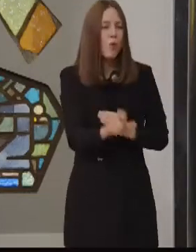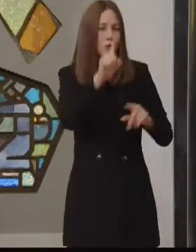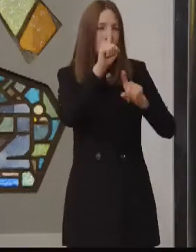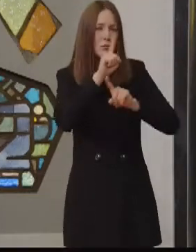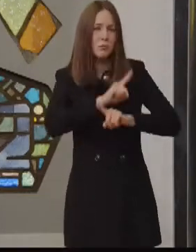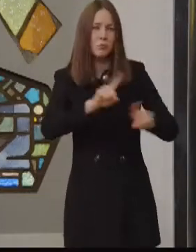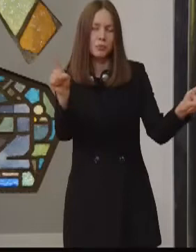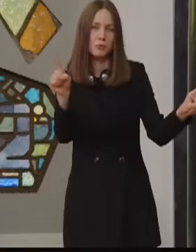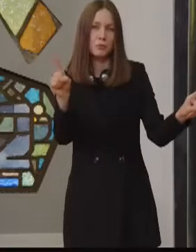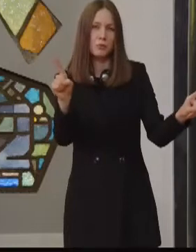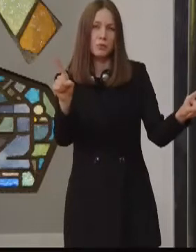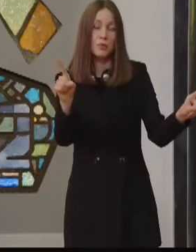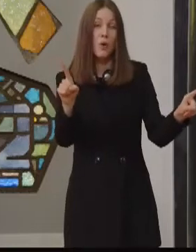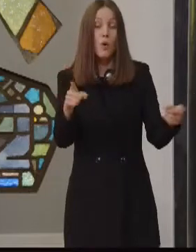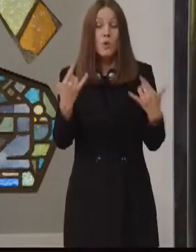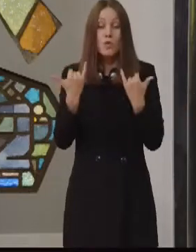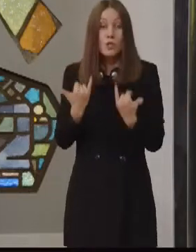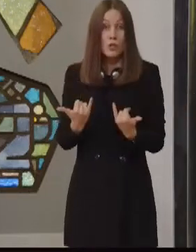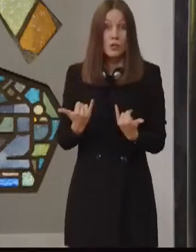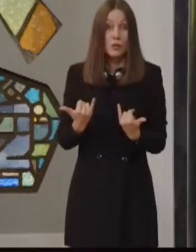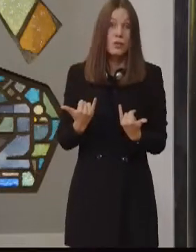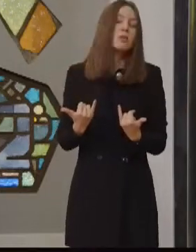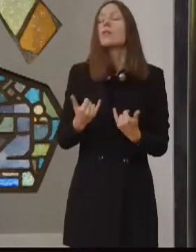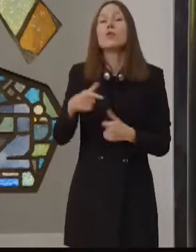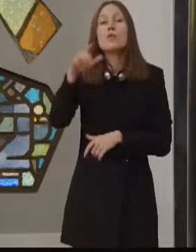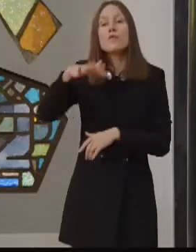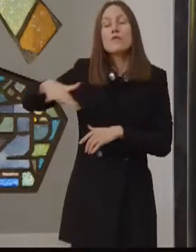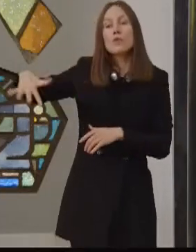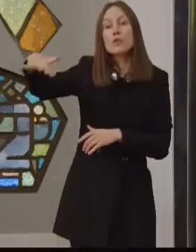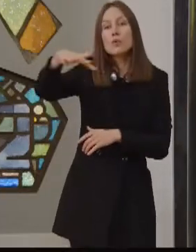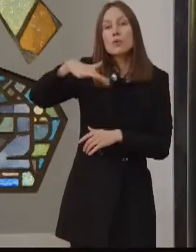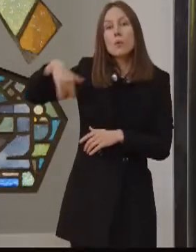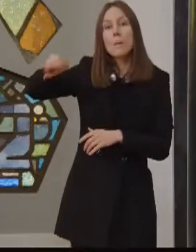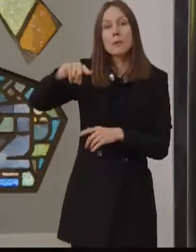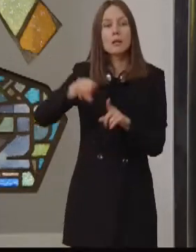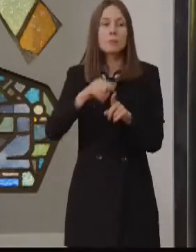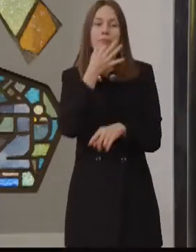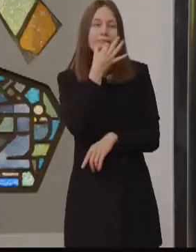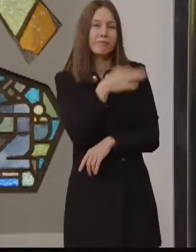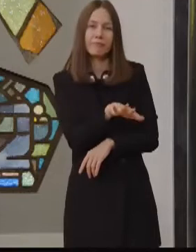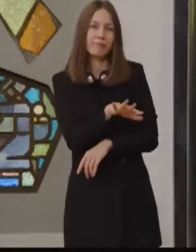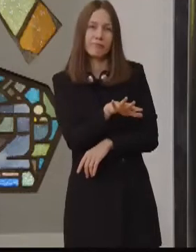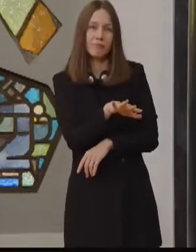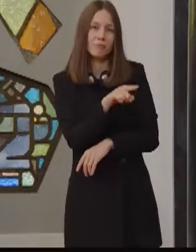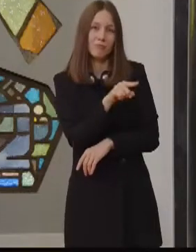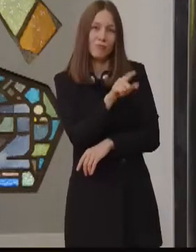very strangely dressed, who has a very strange makeup, who is a